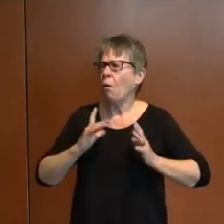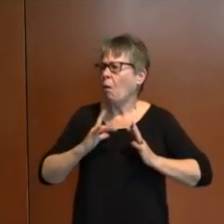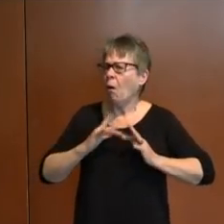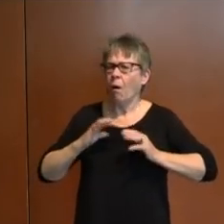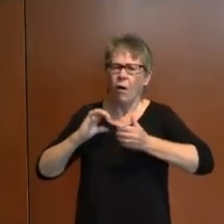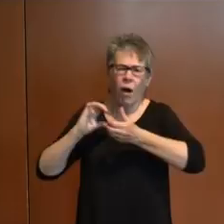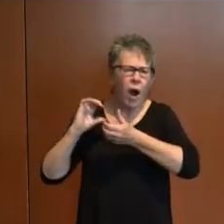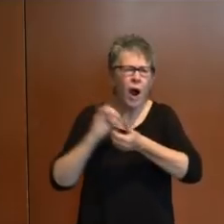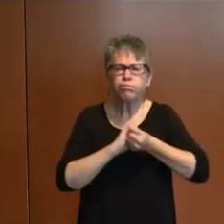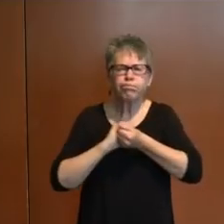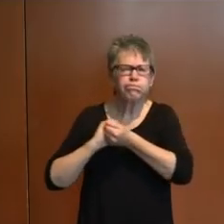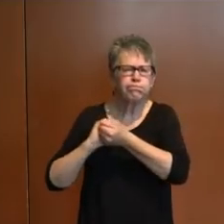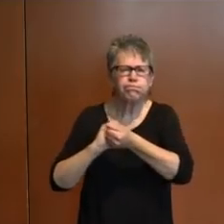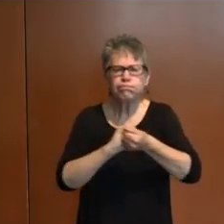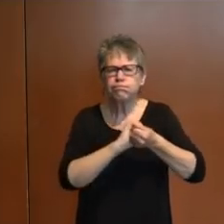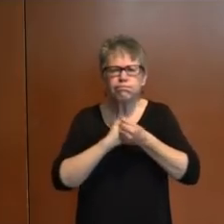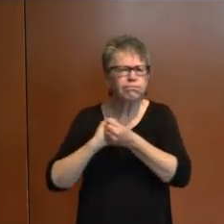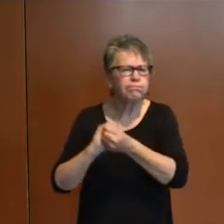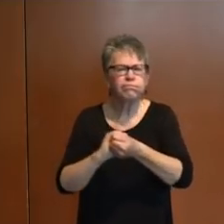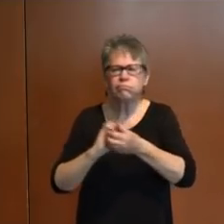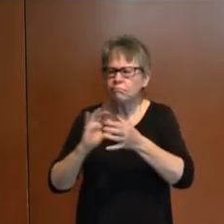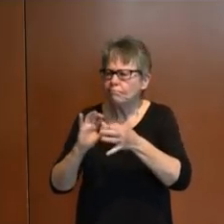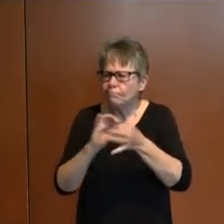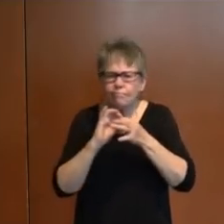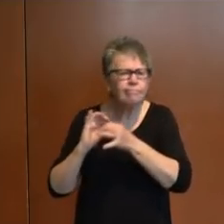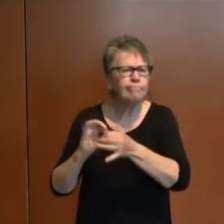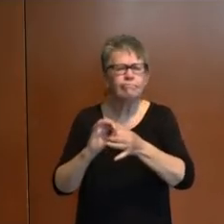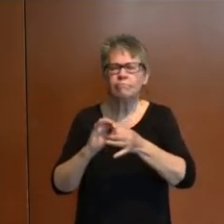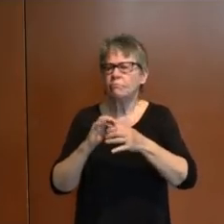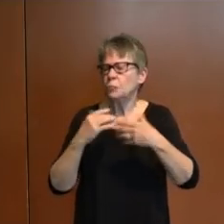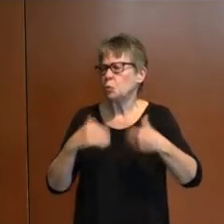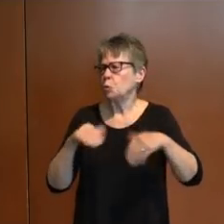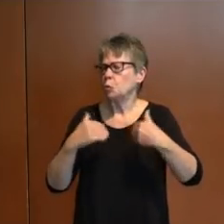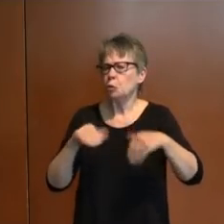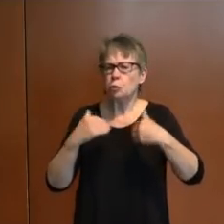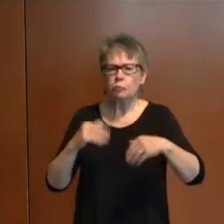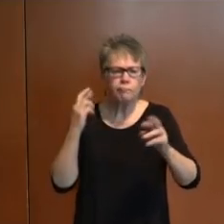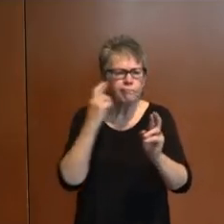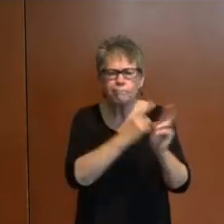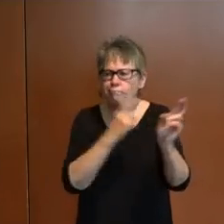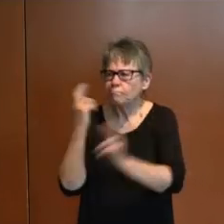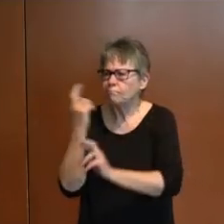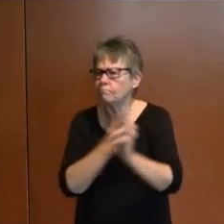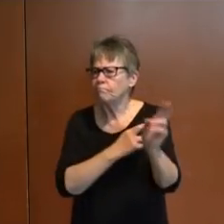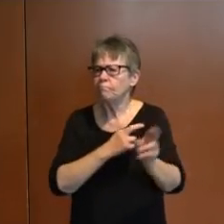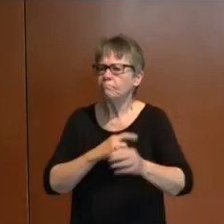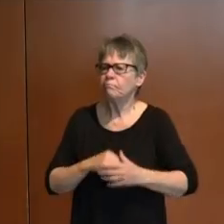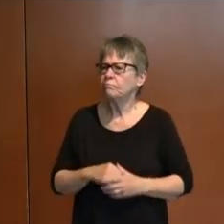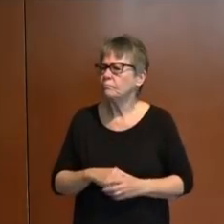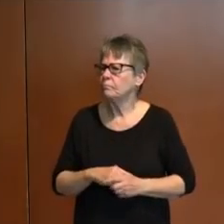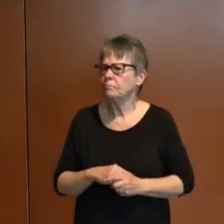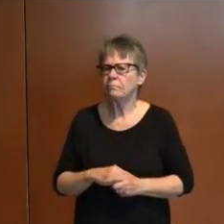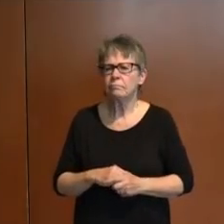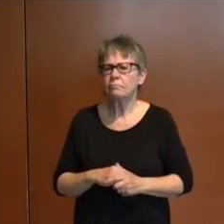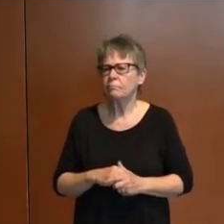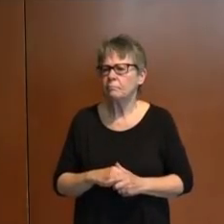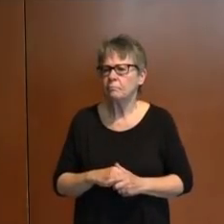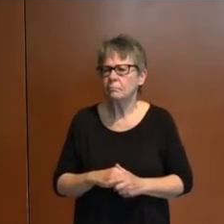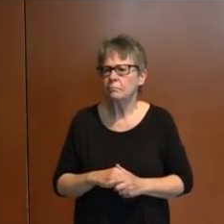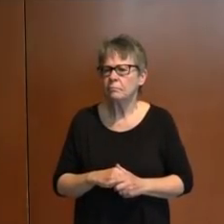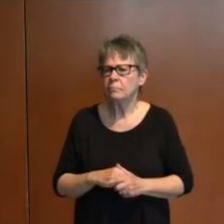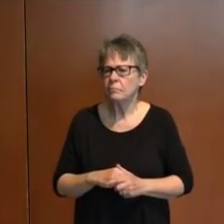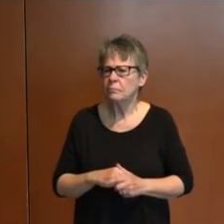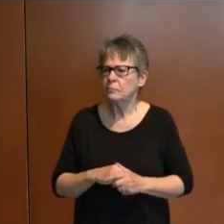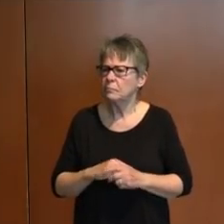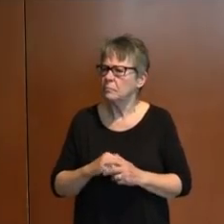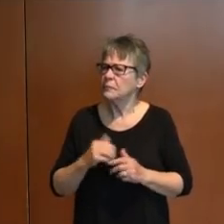our diversity. But the more specific good news with your question, and we're going to monitor this. And if we think it slips, you'll be